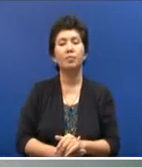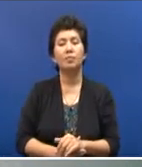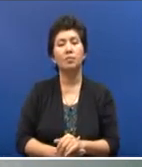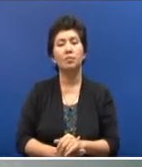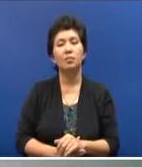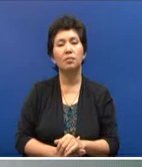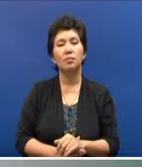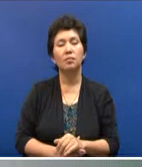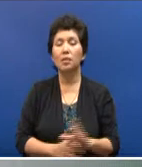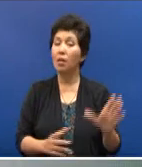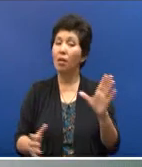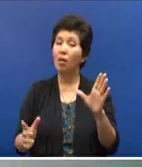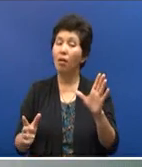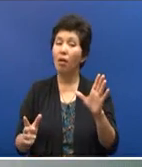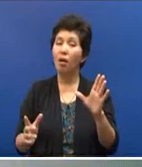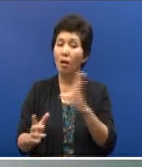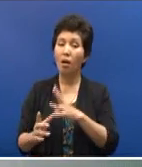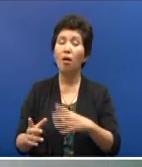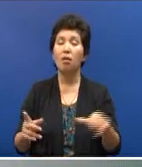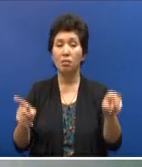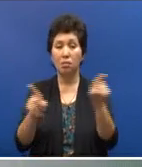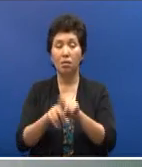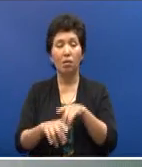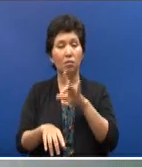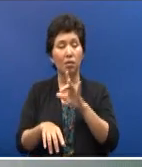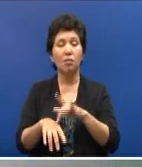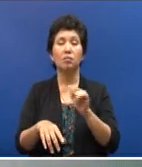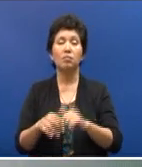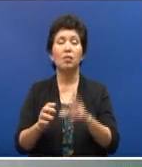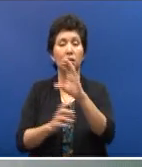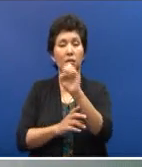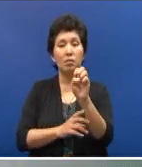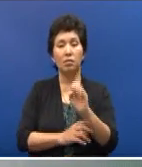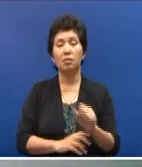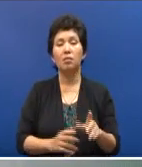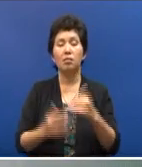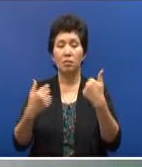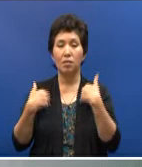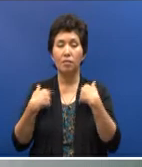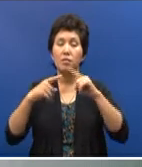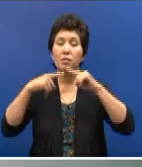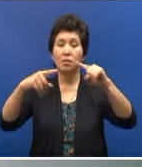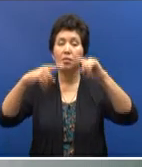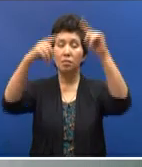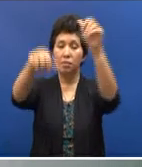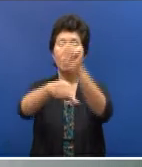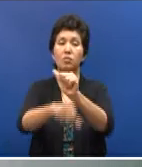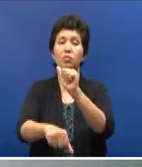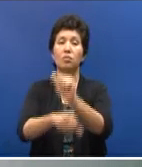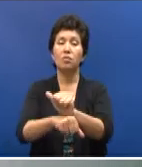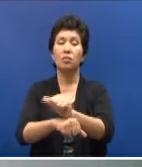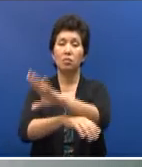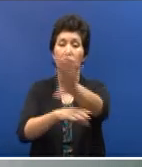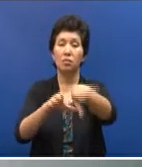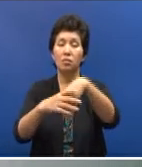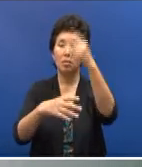Okay, even the untouchable caste has had some success getting better job,